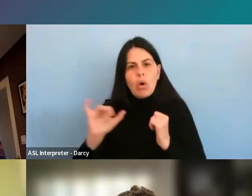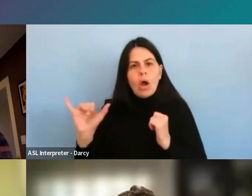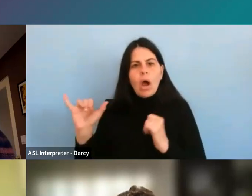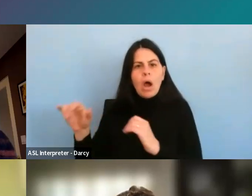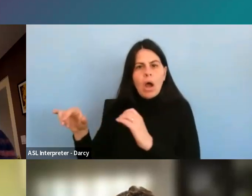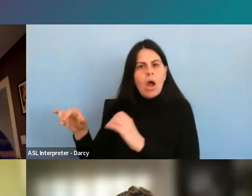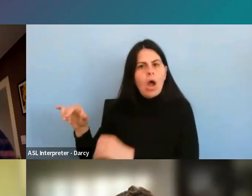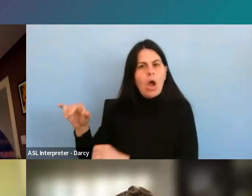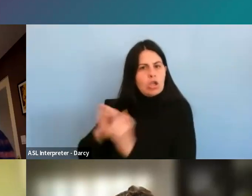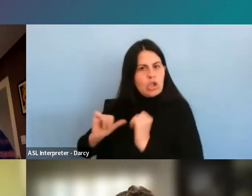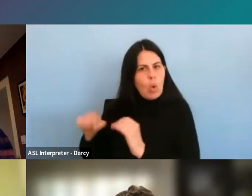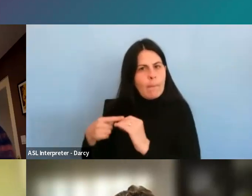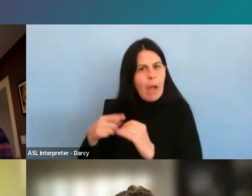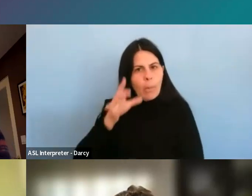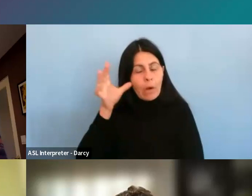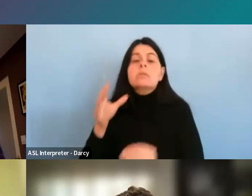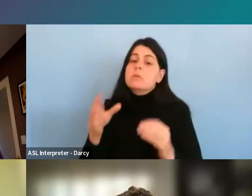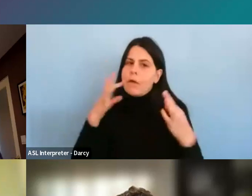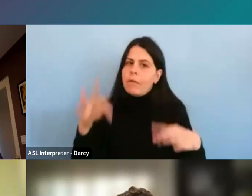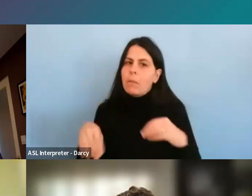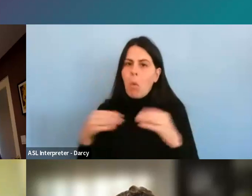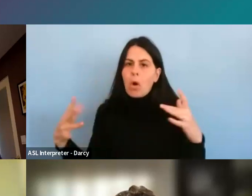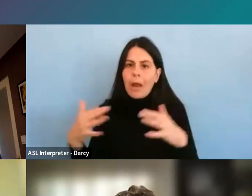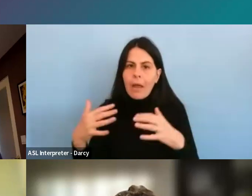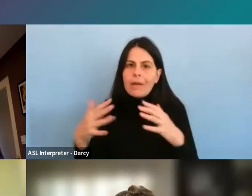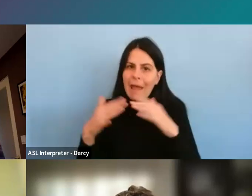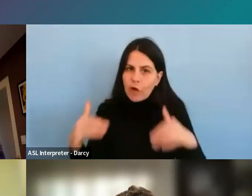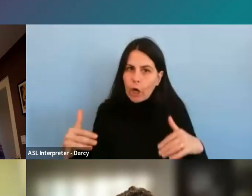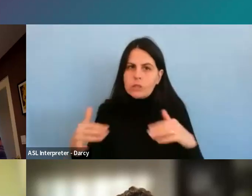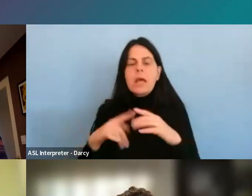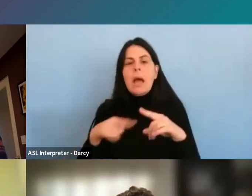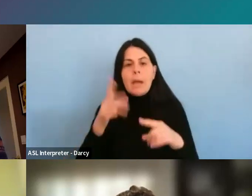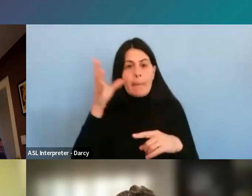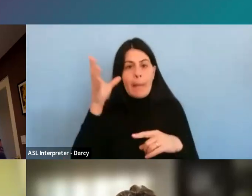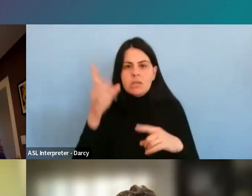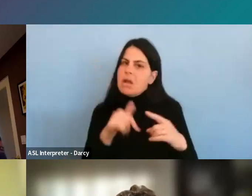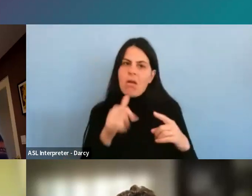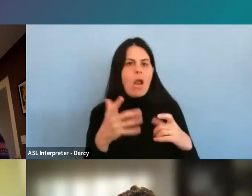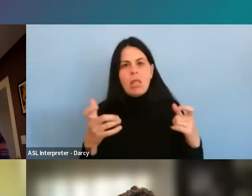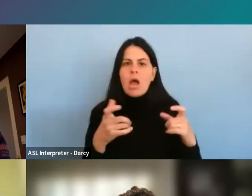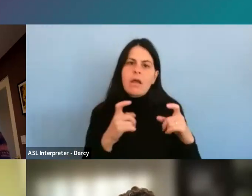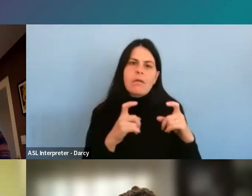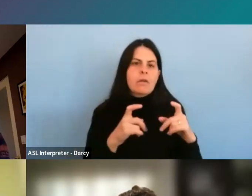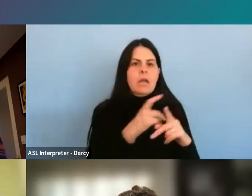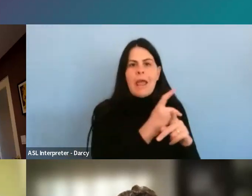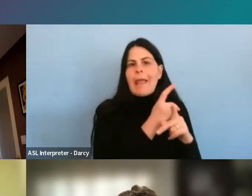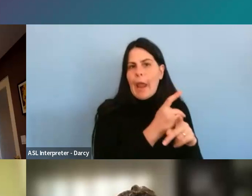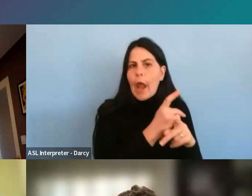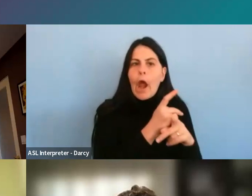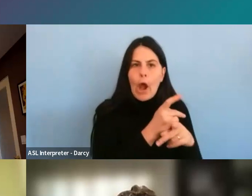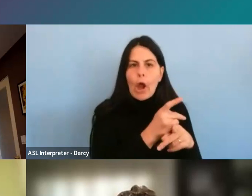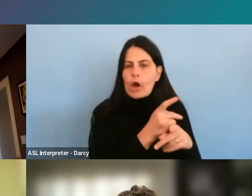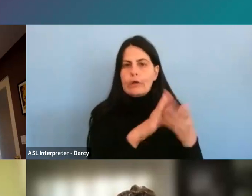That was definitely more a diverse show about parents, but there wasn't a lot of caretaking stories there. We were going for more